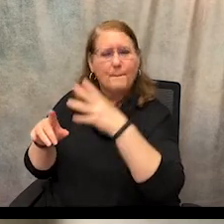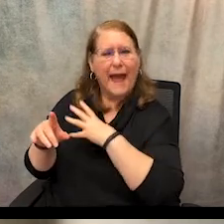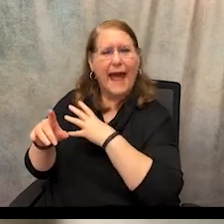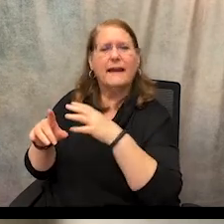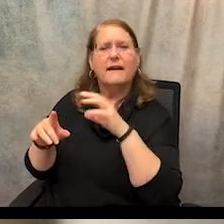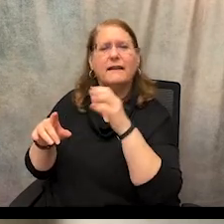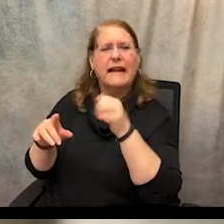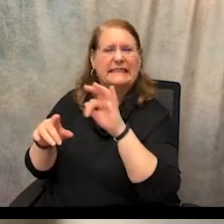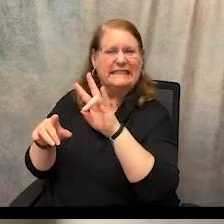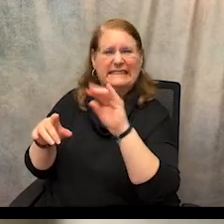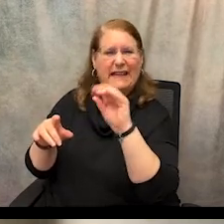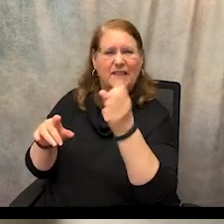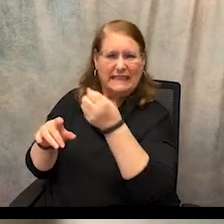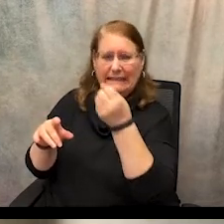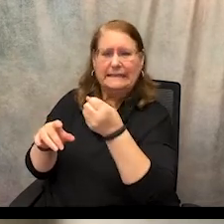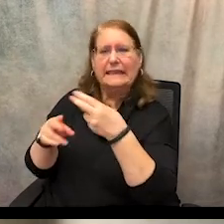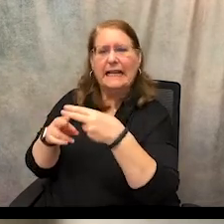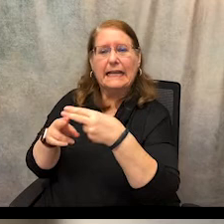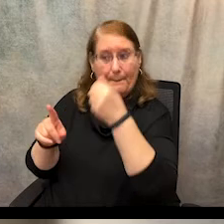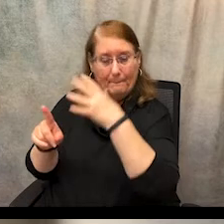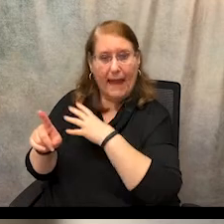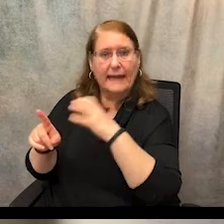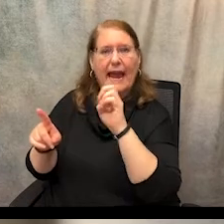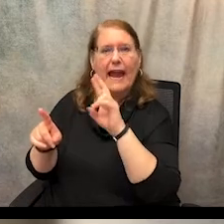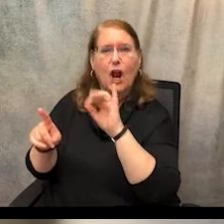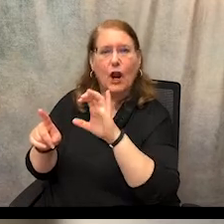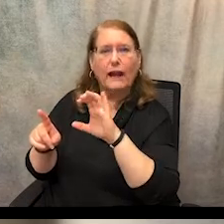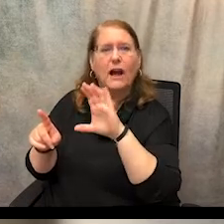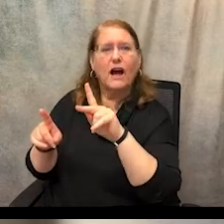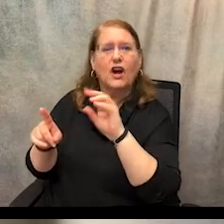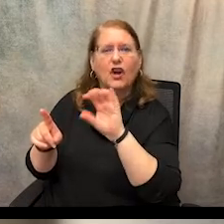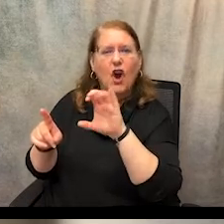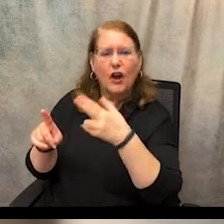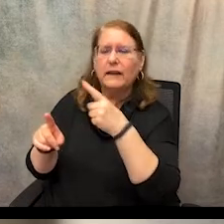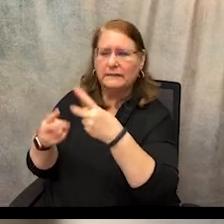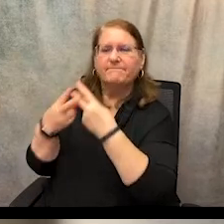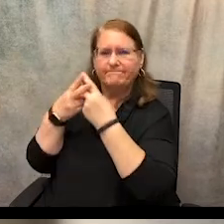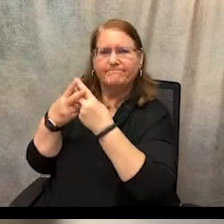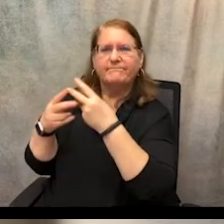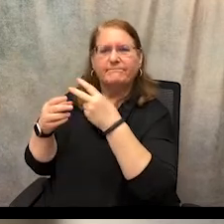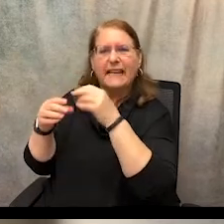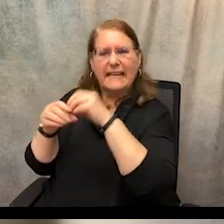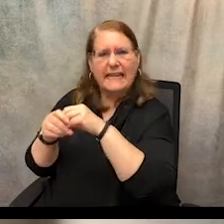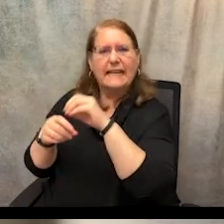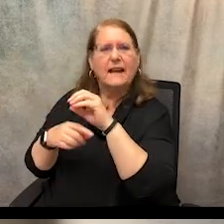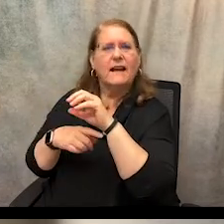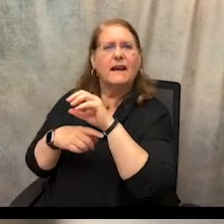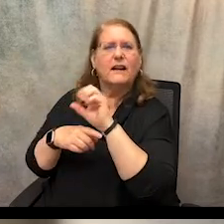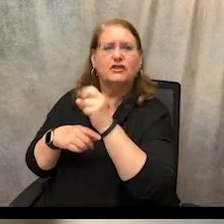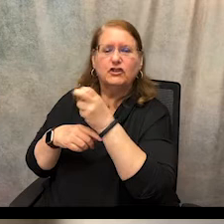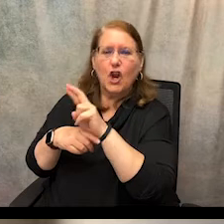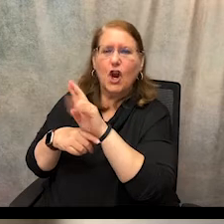who had been an internee in Sherbrooke and a couple of the other camps. And to be